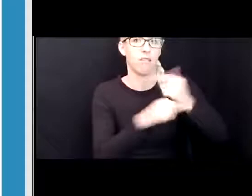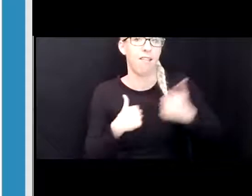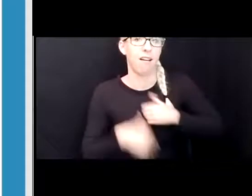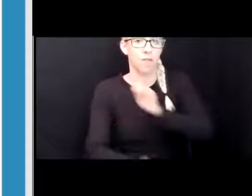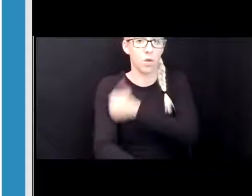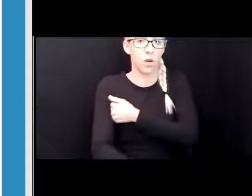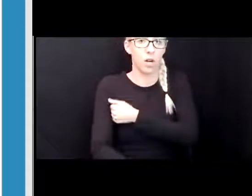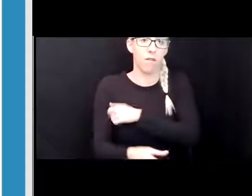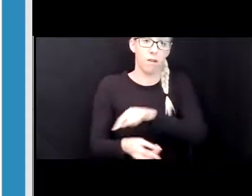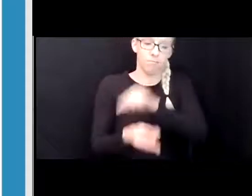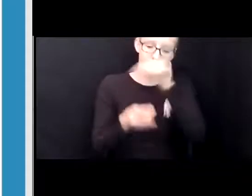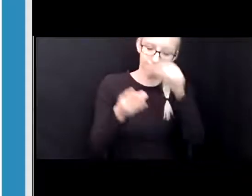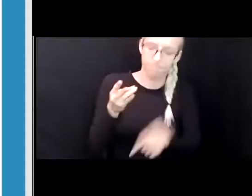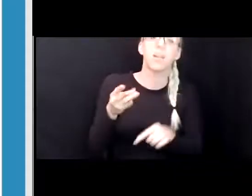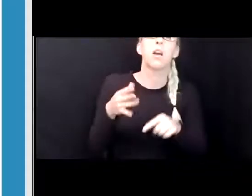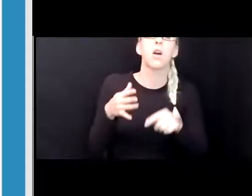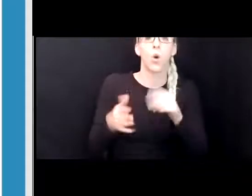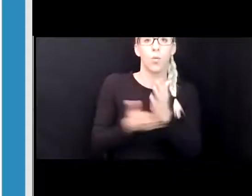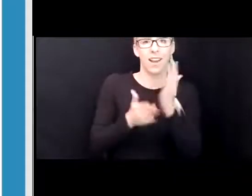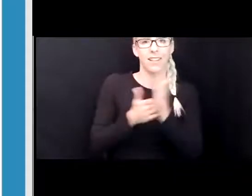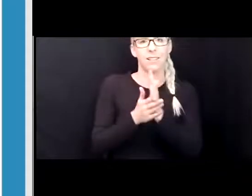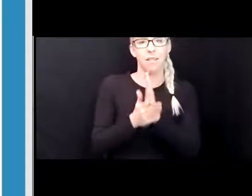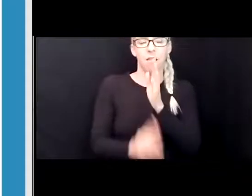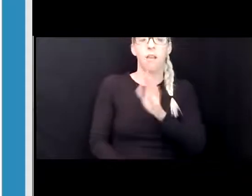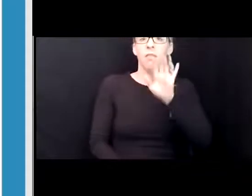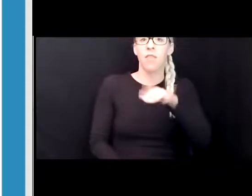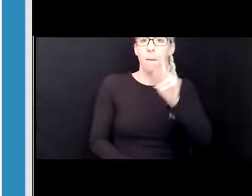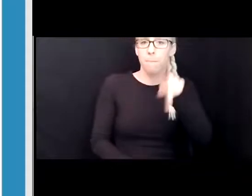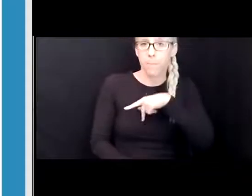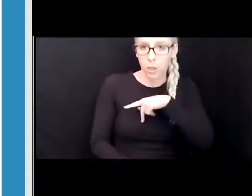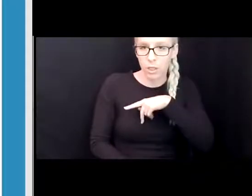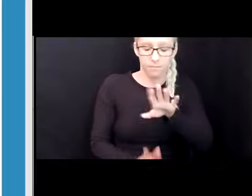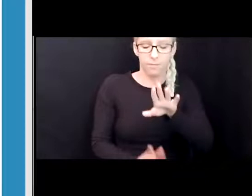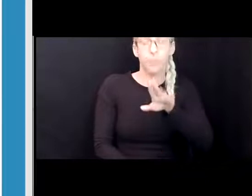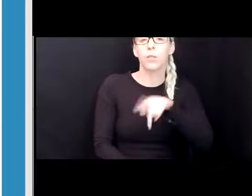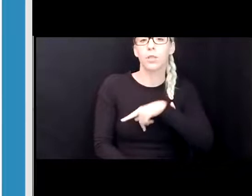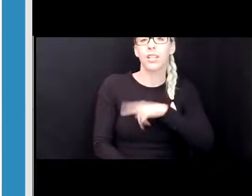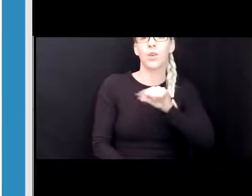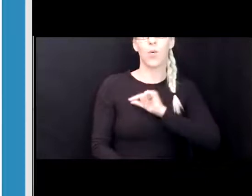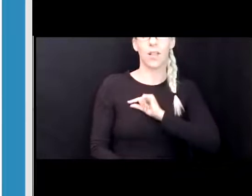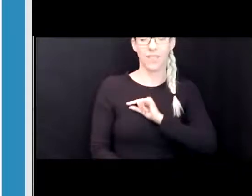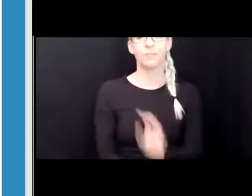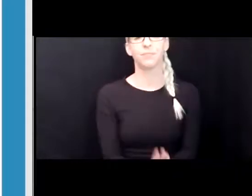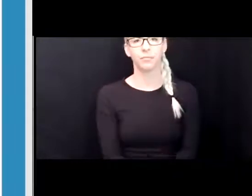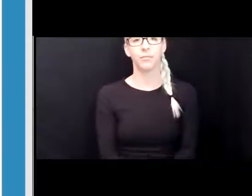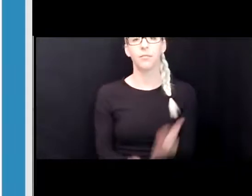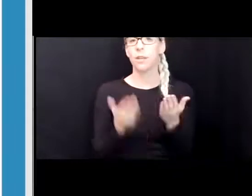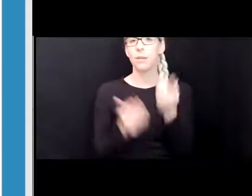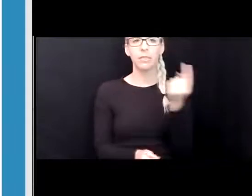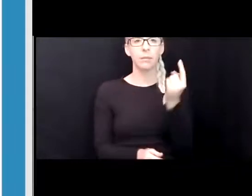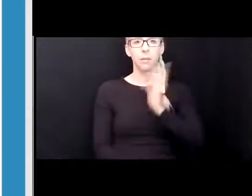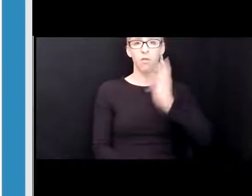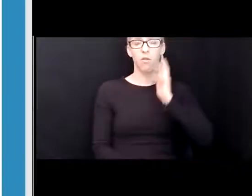rights, is someone that's qualified. And unfortunately, sometimes parents don't qualify. There might have been something in their past that they, you know,